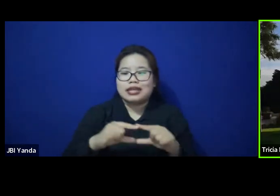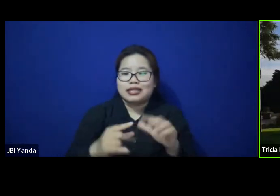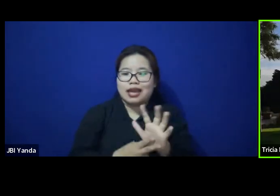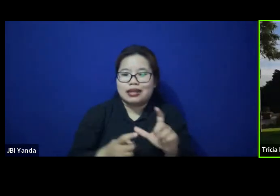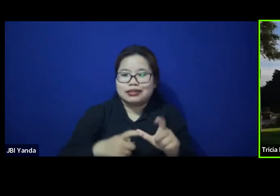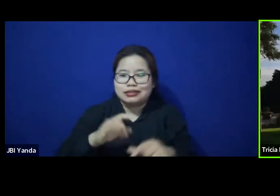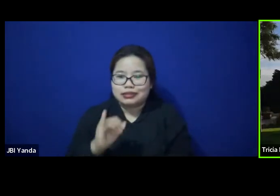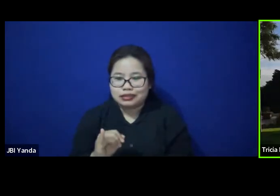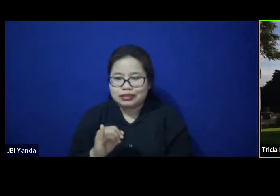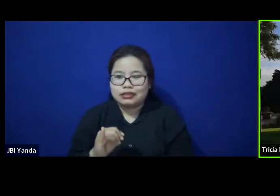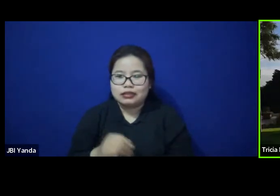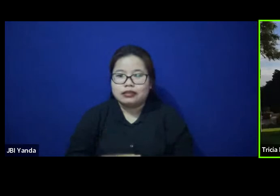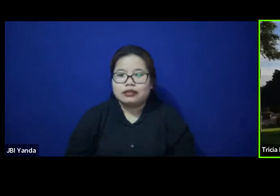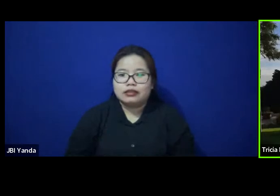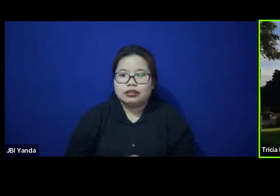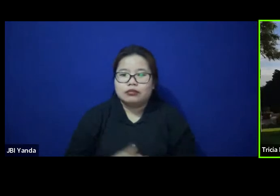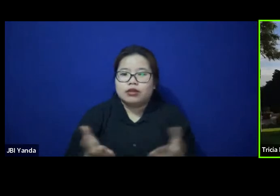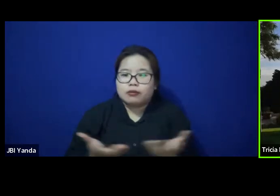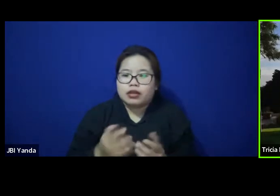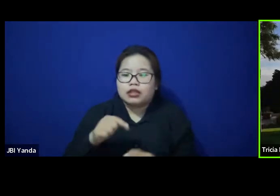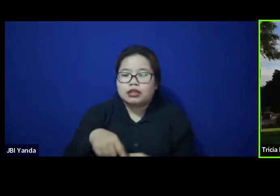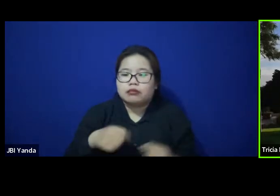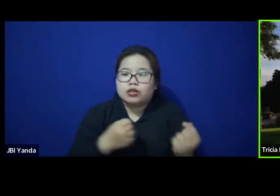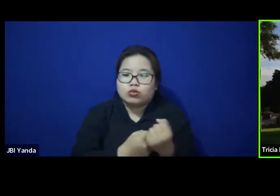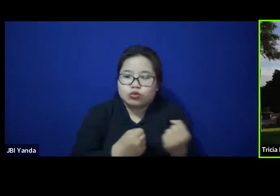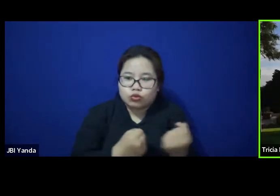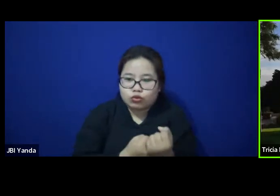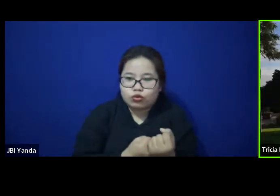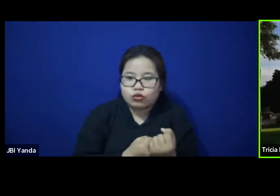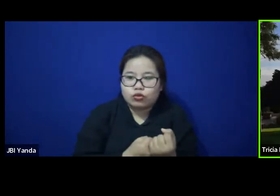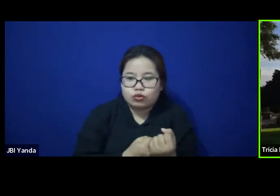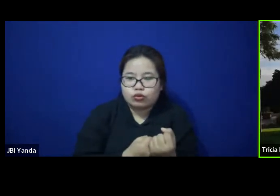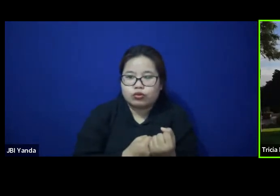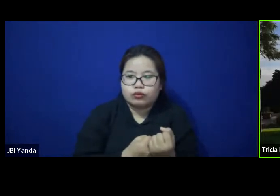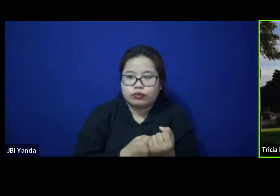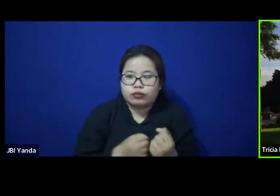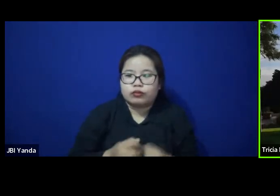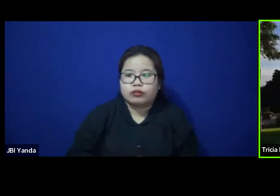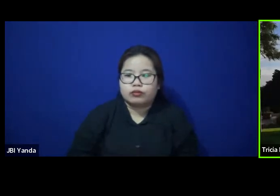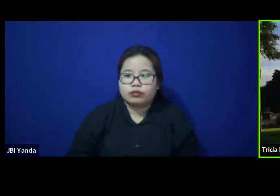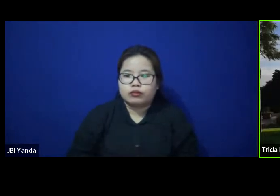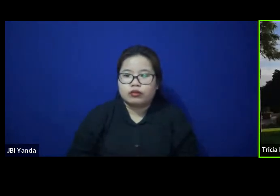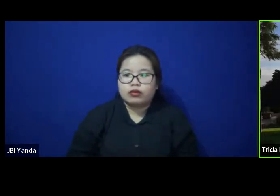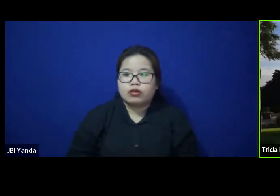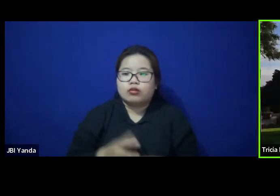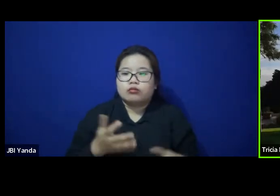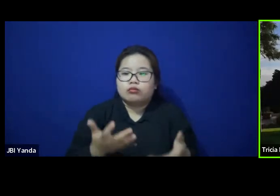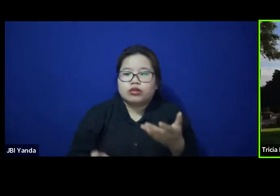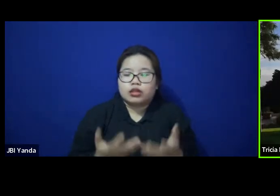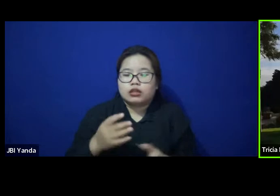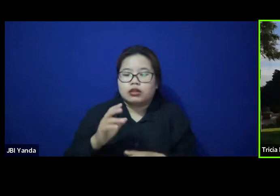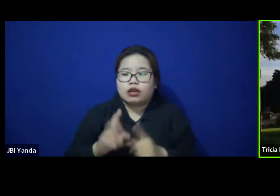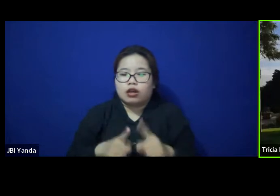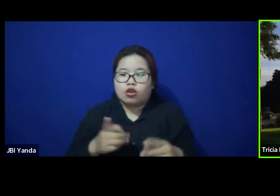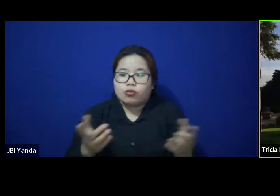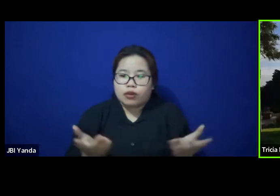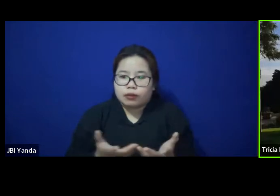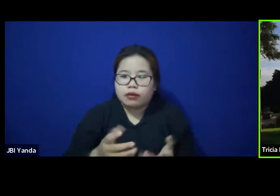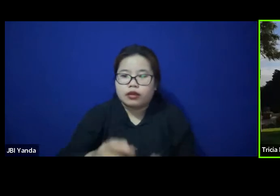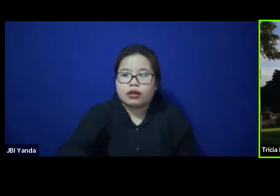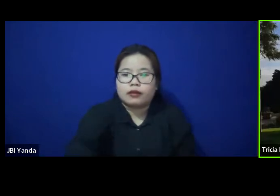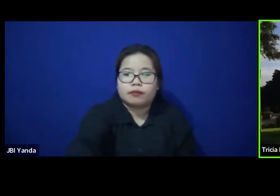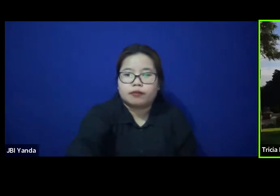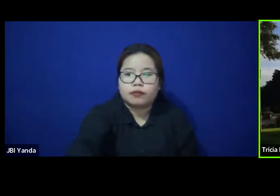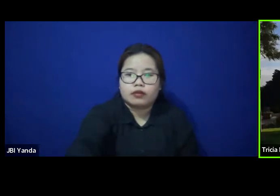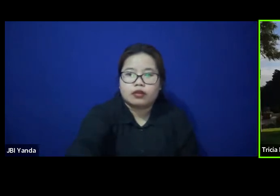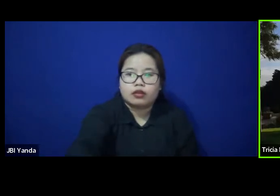supporters in making sure that we are employed alongside them, that our voices are heard alongside theirs.